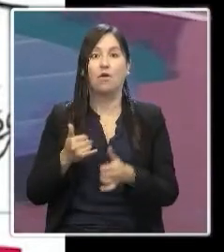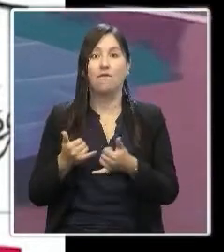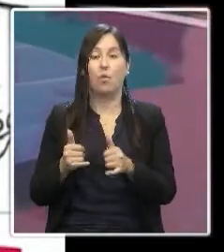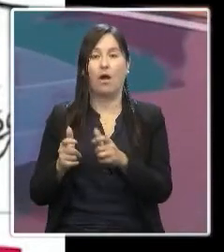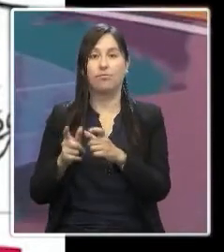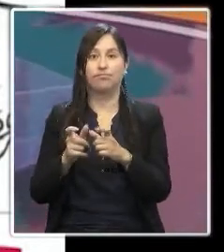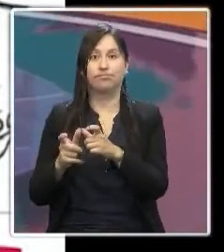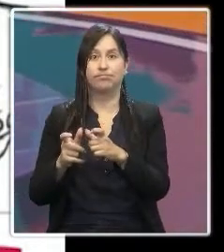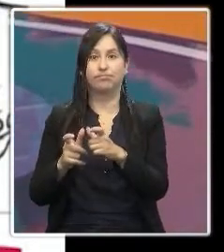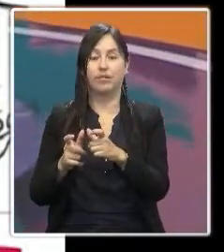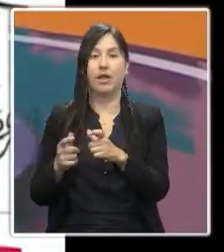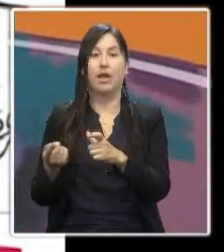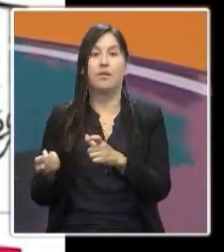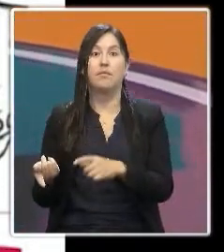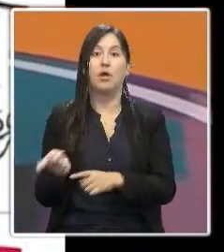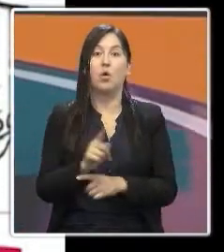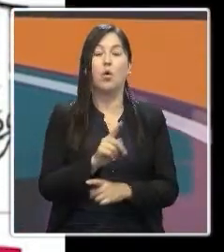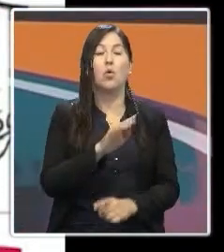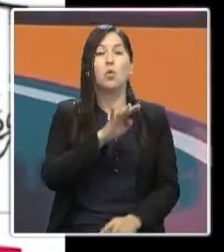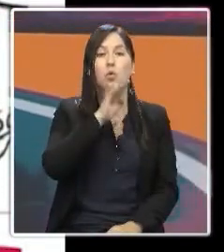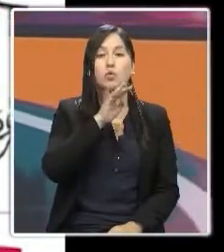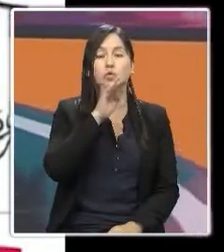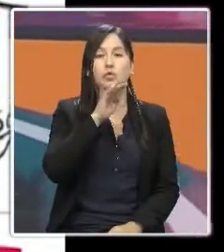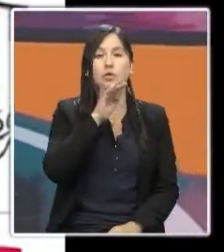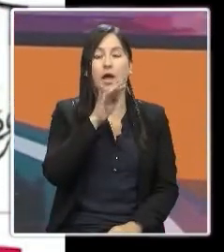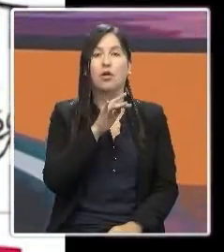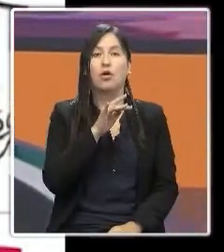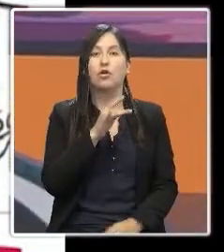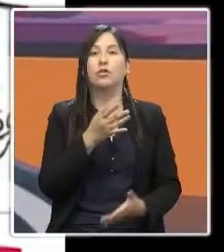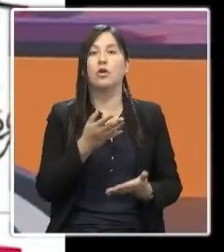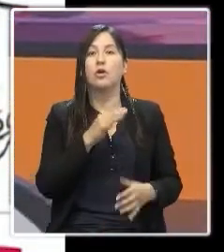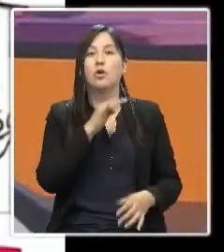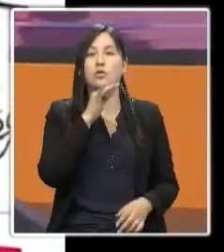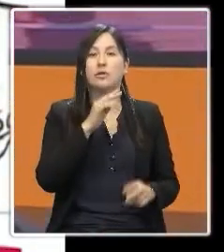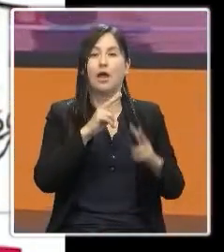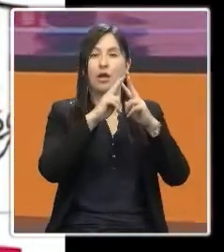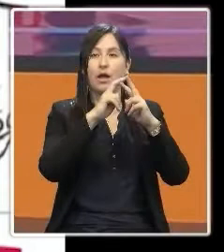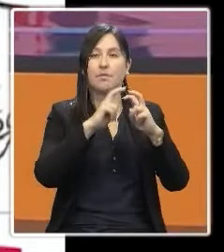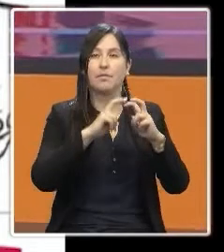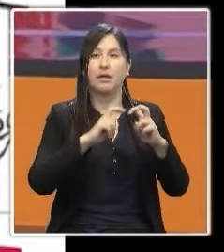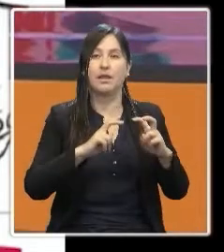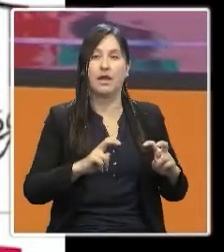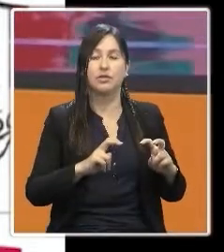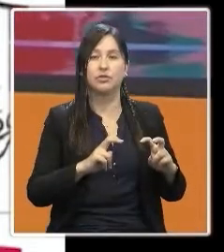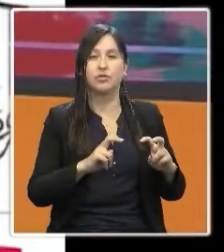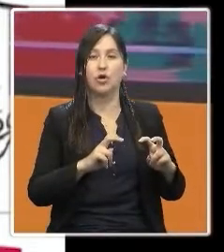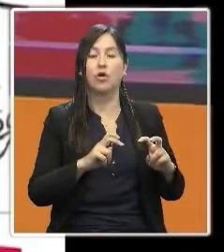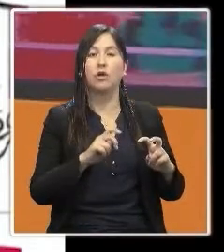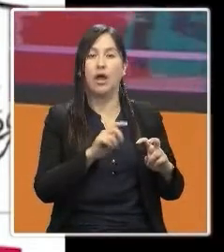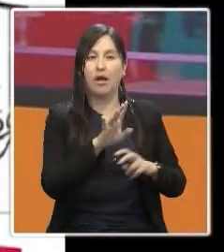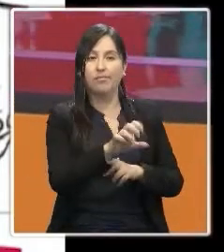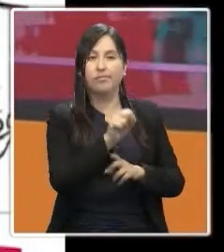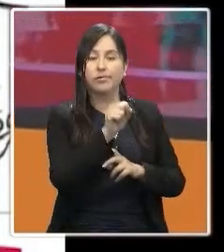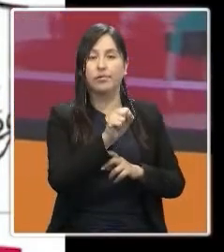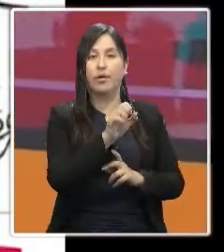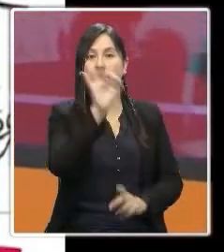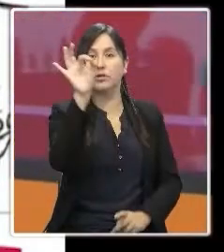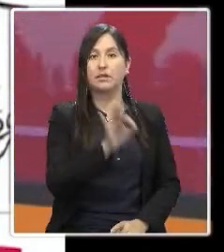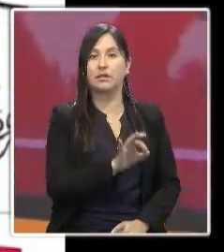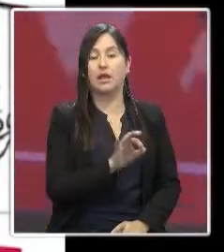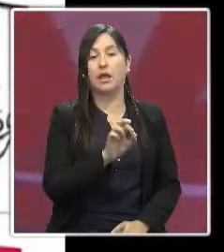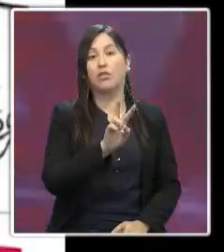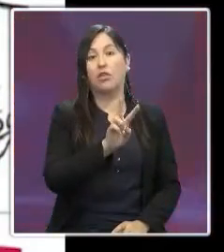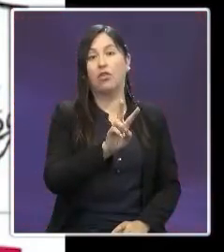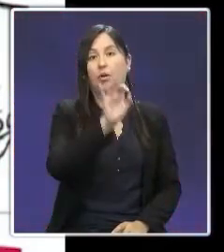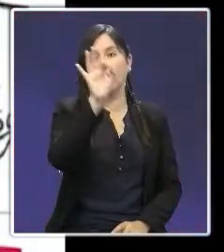studies, what they found was that there was actually a slightly lower rate of just below 2% of people who who had